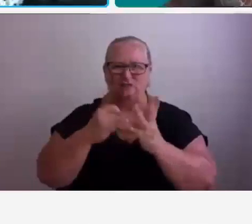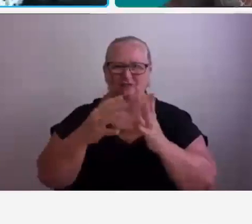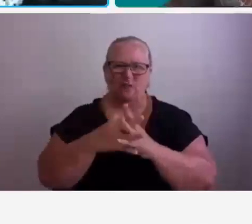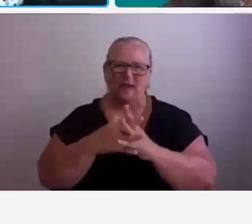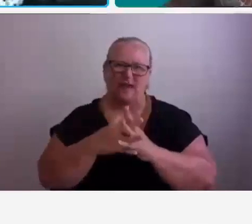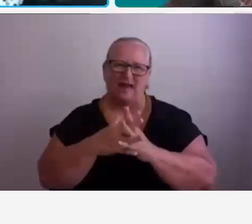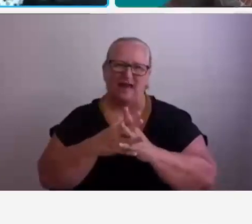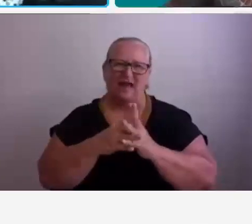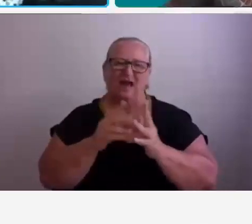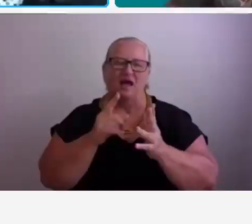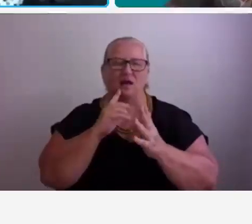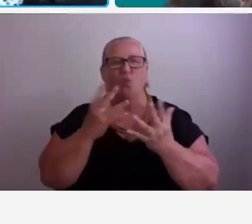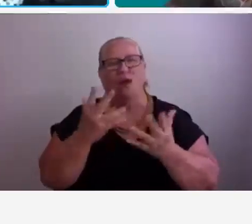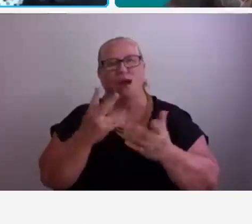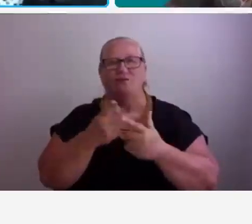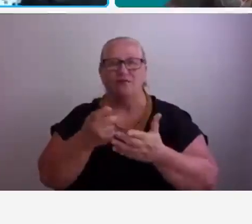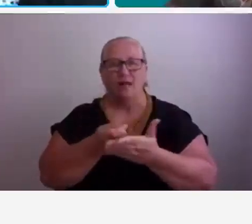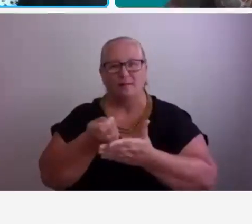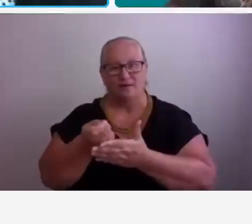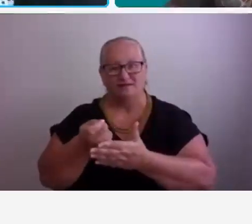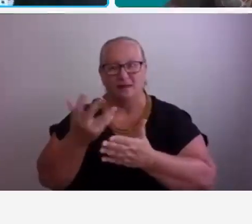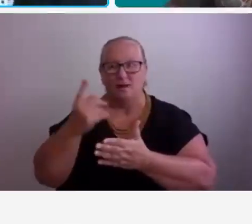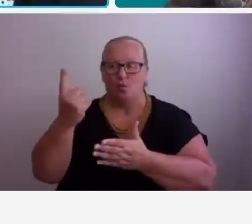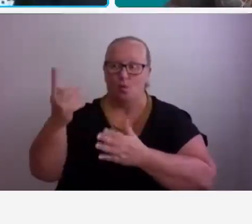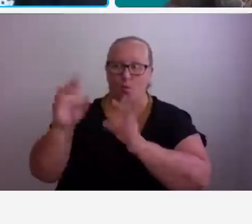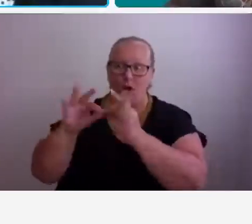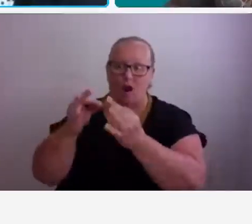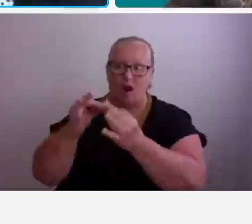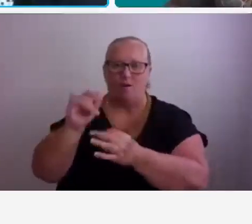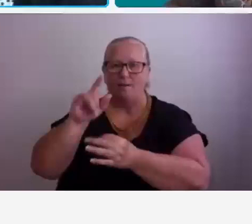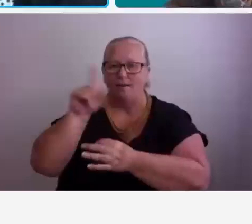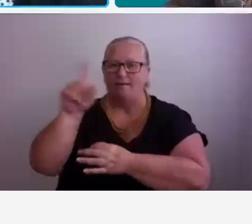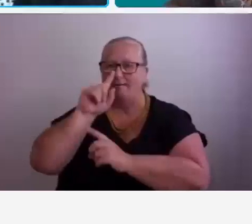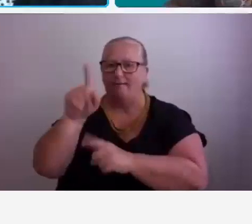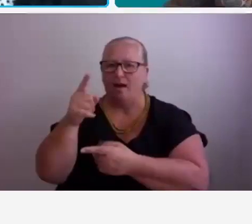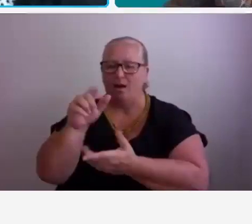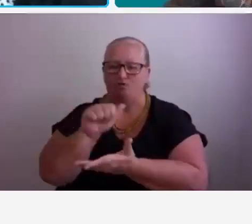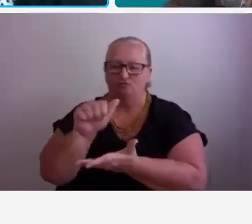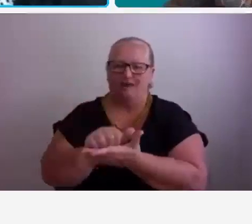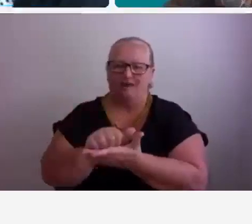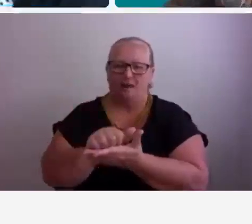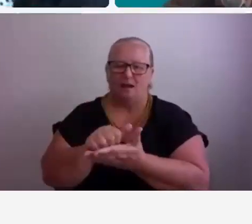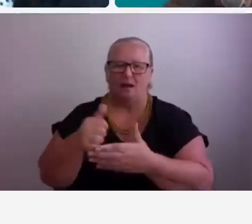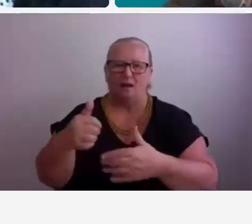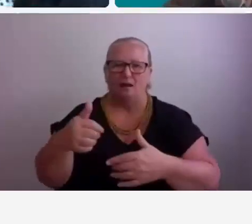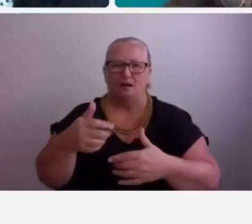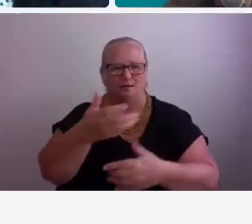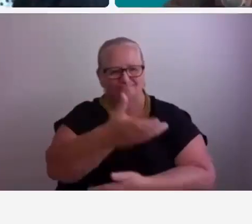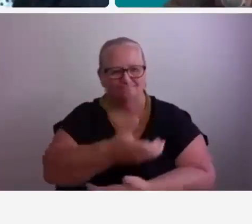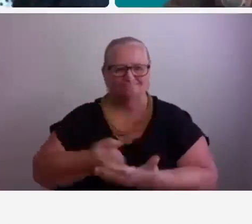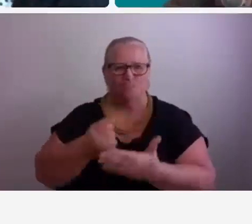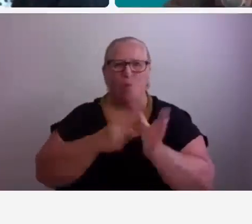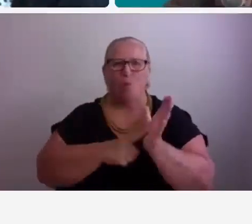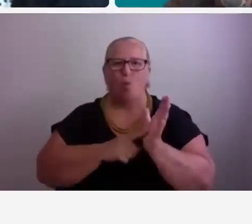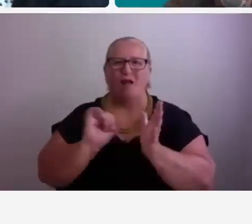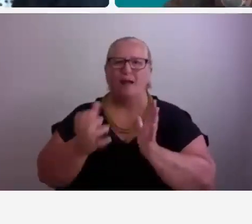So for the payment statements, it will mean for providers that they may not be able to correctly reconcile their payment statements if